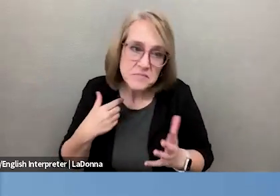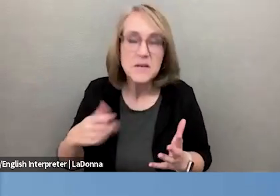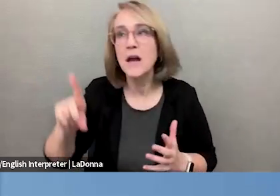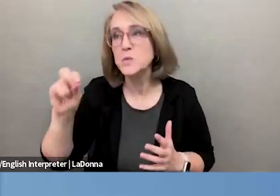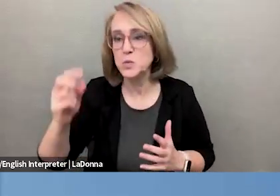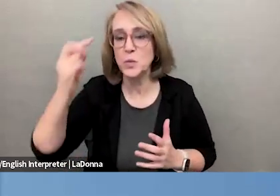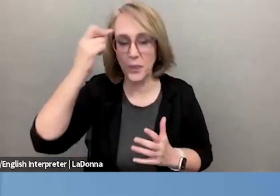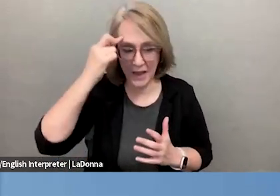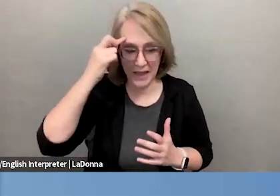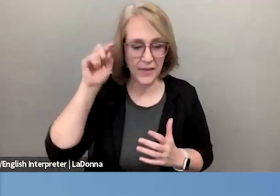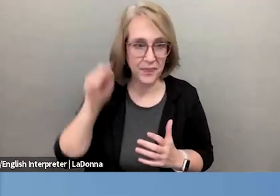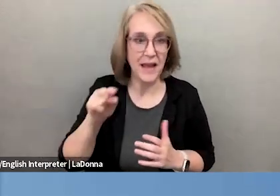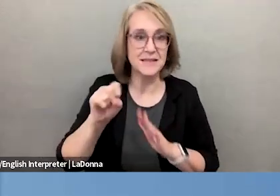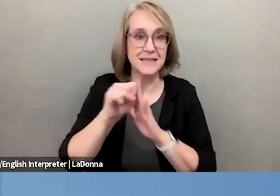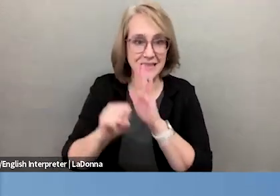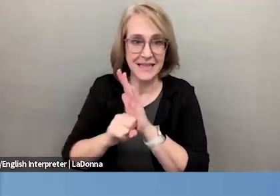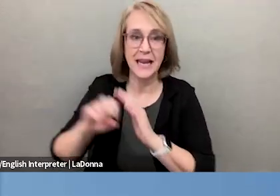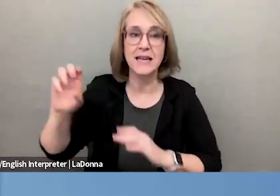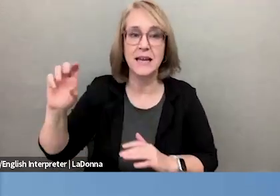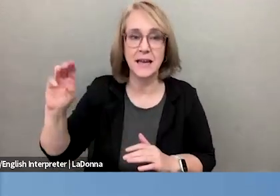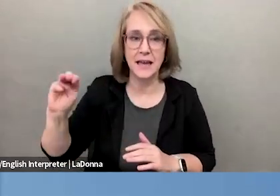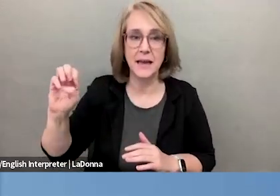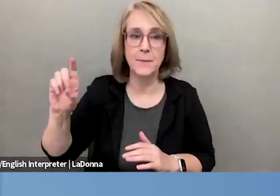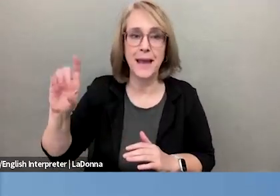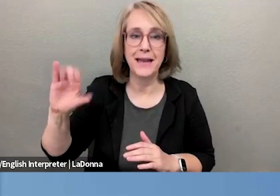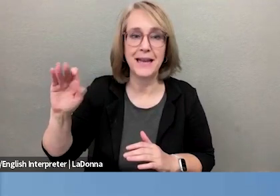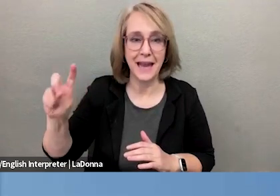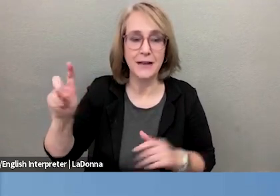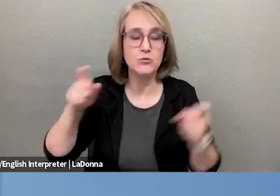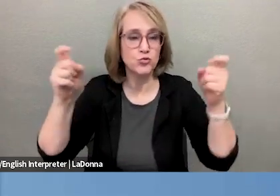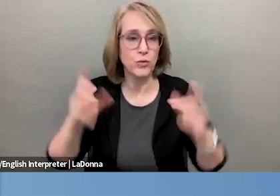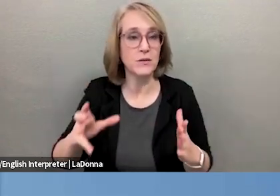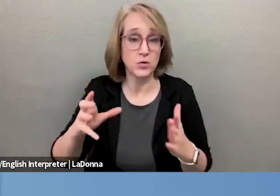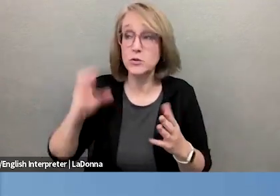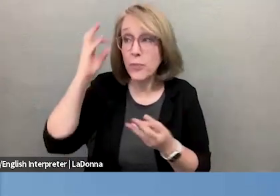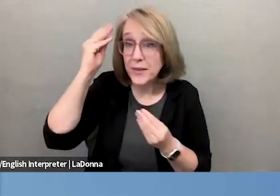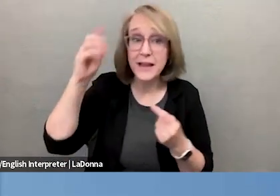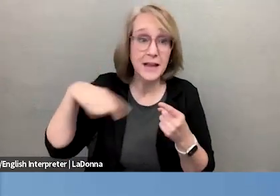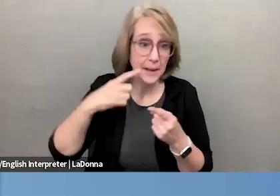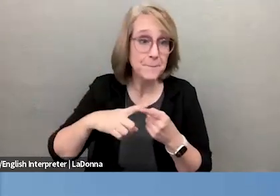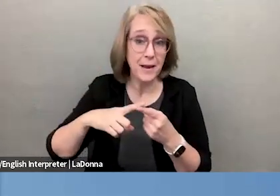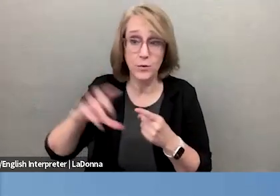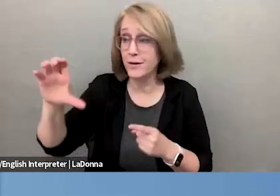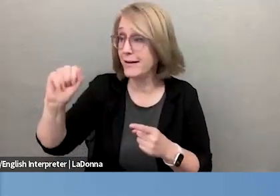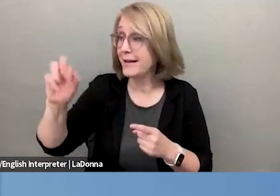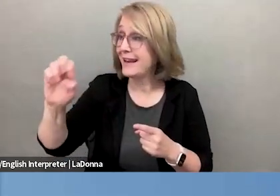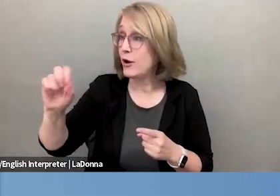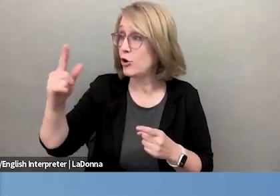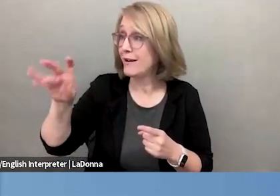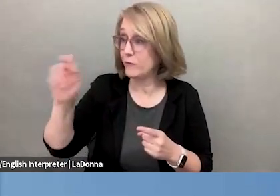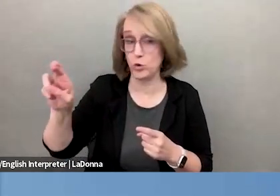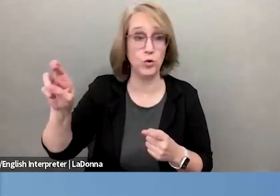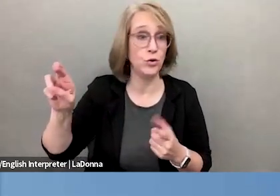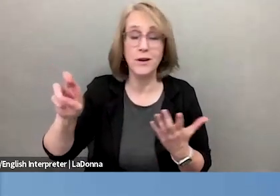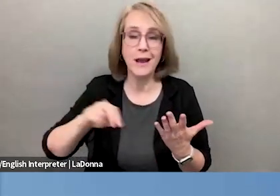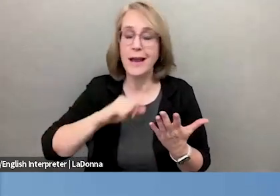this is something that state Medicaid directors are thinking about. And it wouldn't be like,